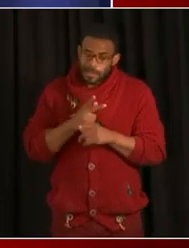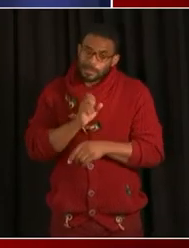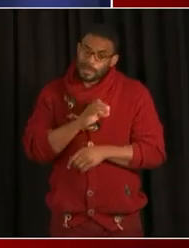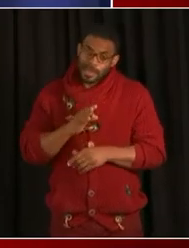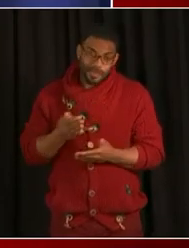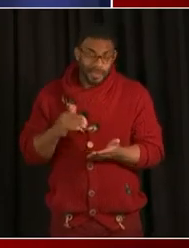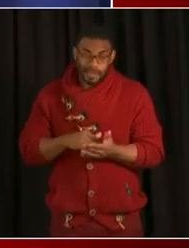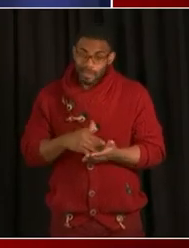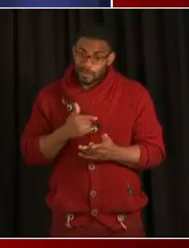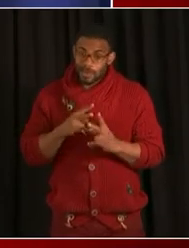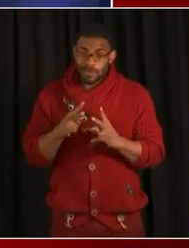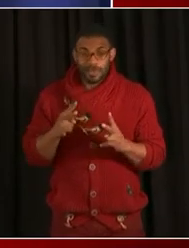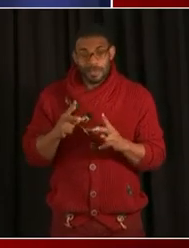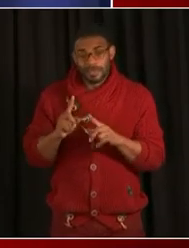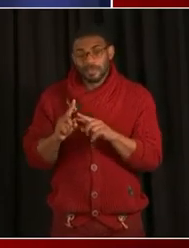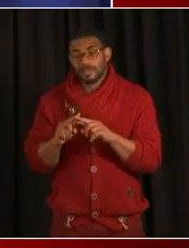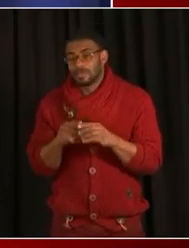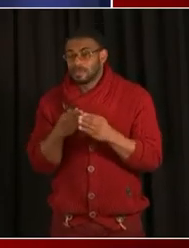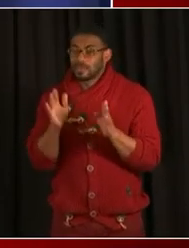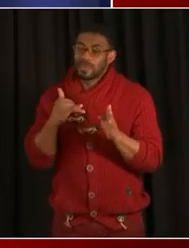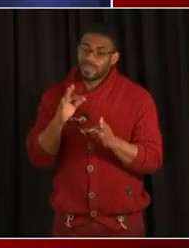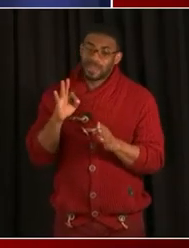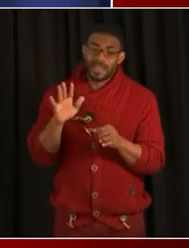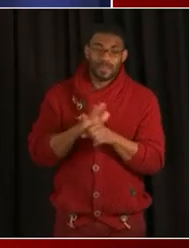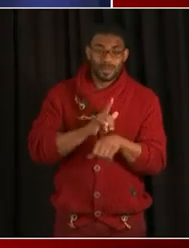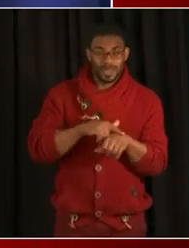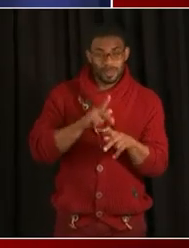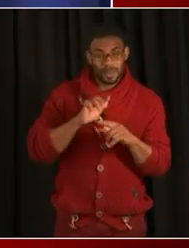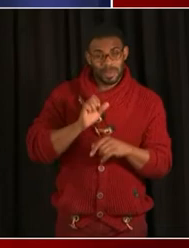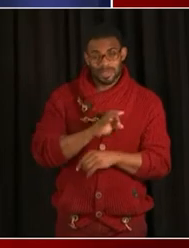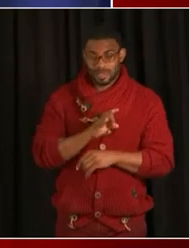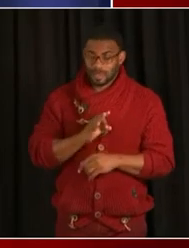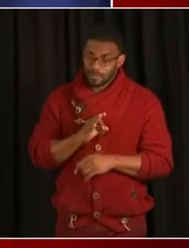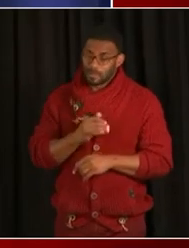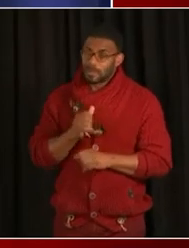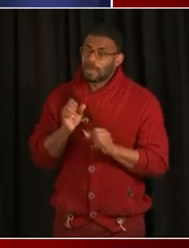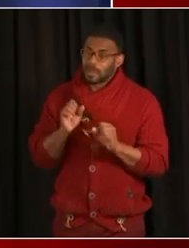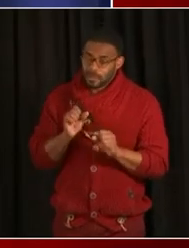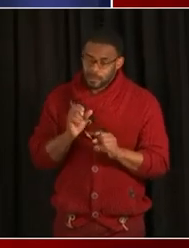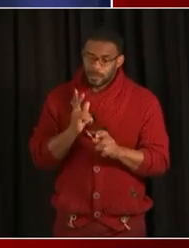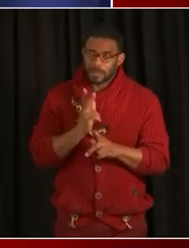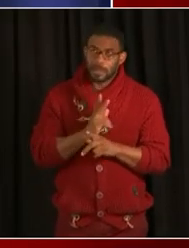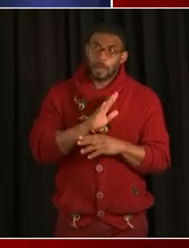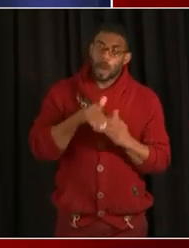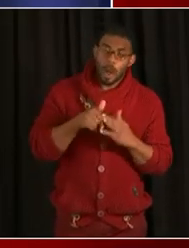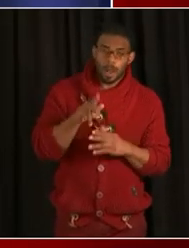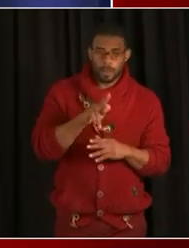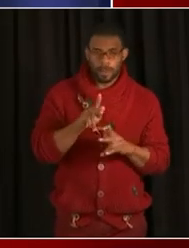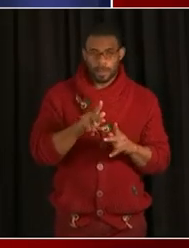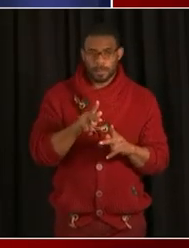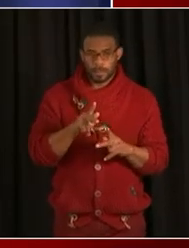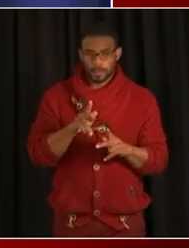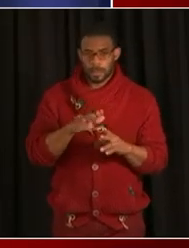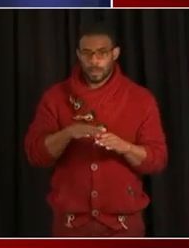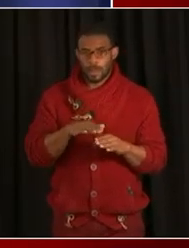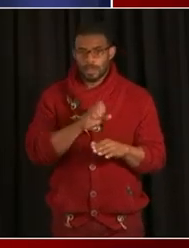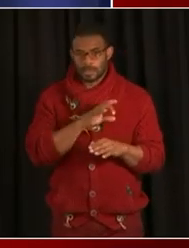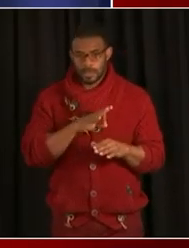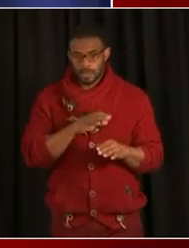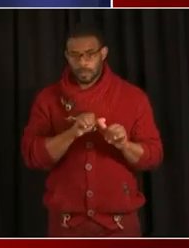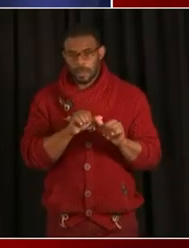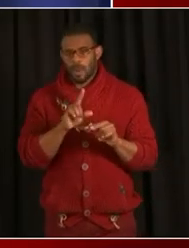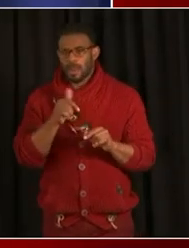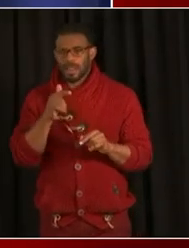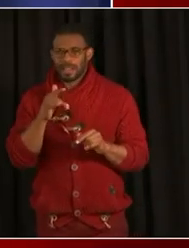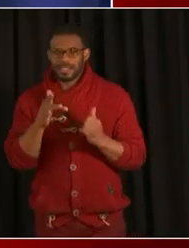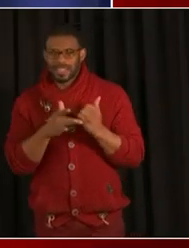the staff. Again, we're very lean. We only have 9 full-time people on staff. We were able to keep all of those people on